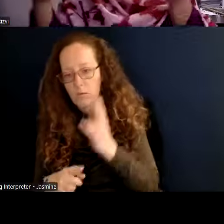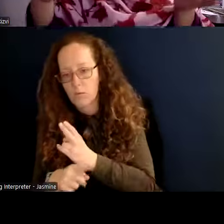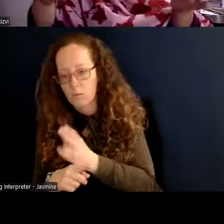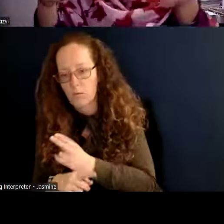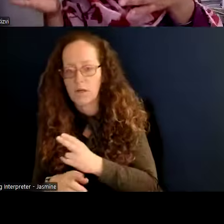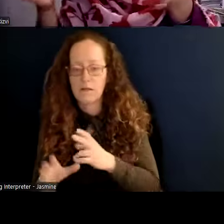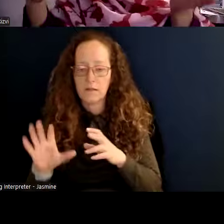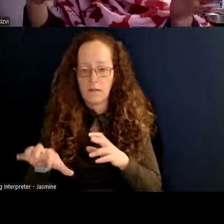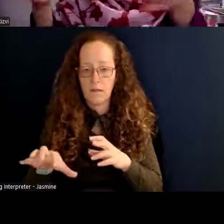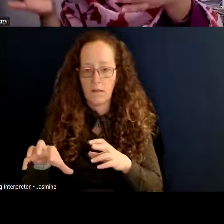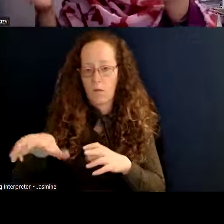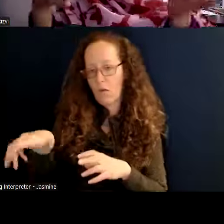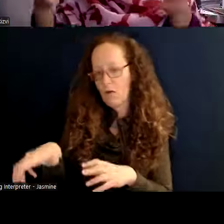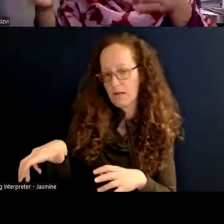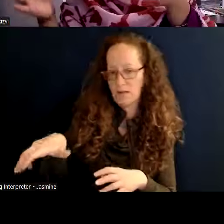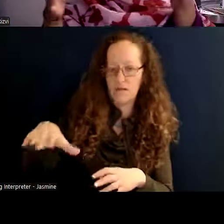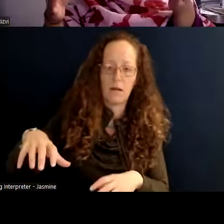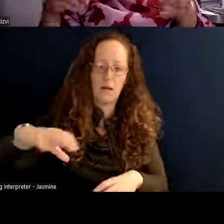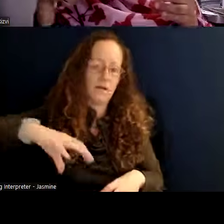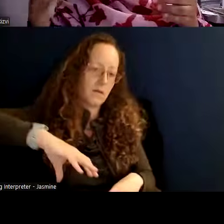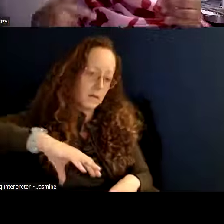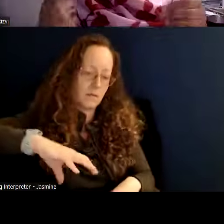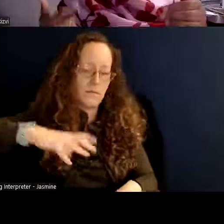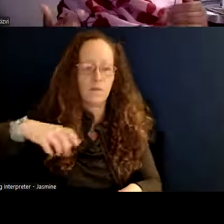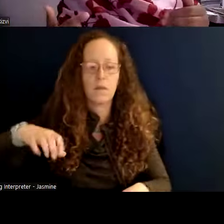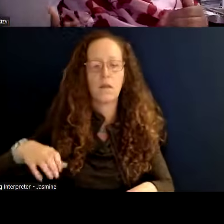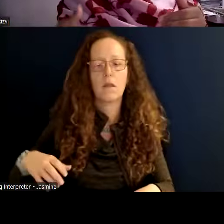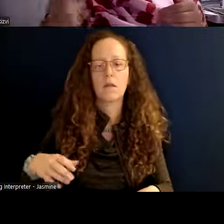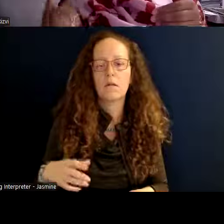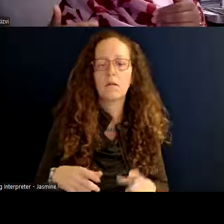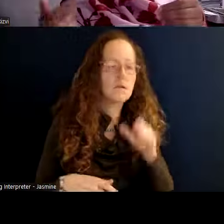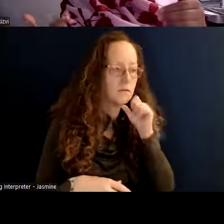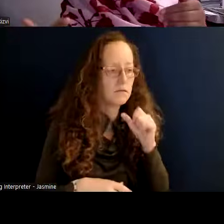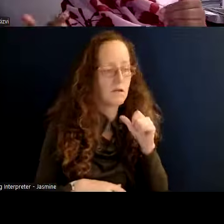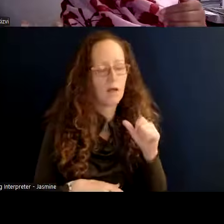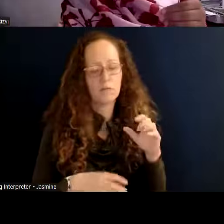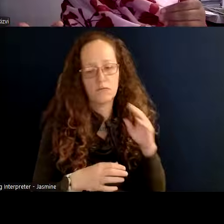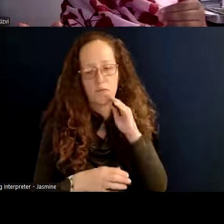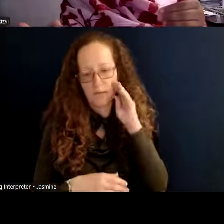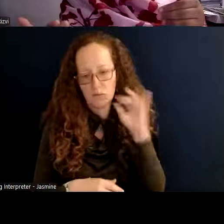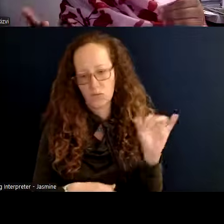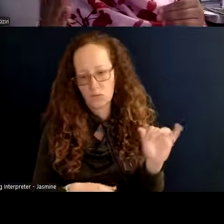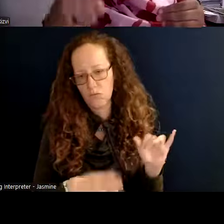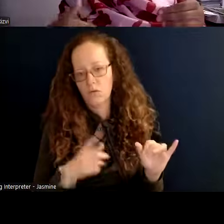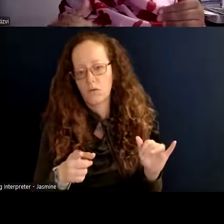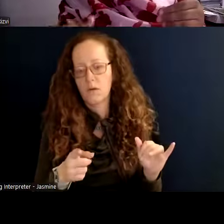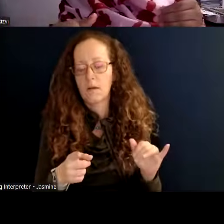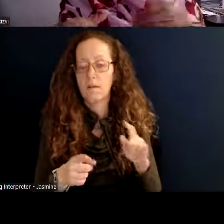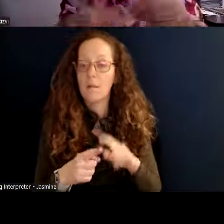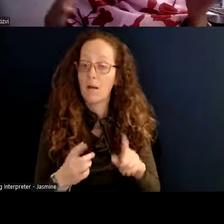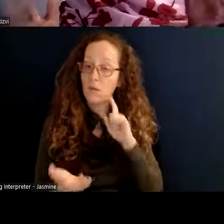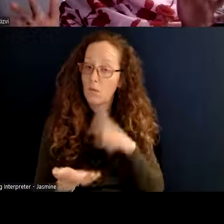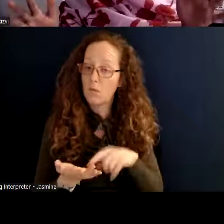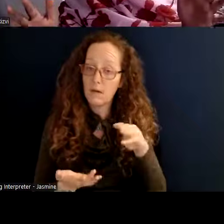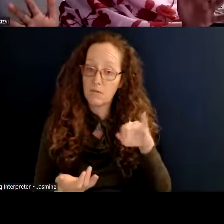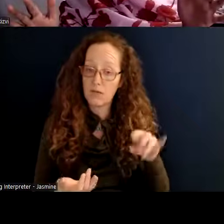tell the different time periods because things are moving here and there. But what we see here at Mohenjo-Daro is a commitment to form and place. And that maintenance of